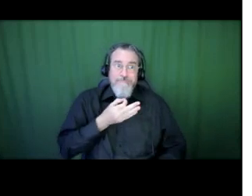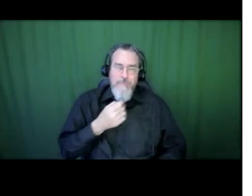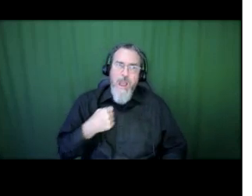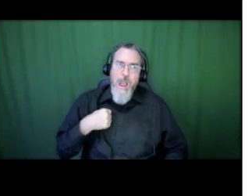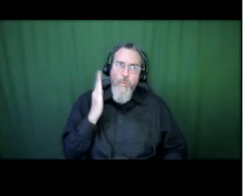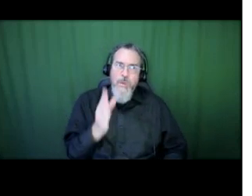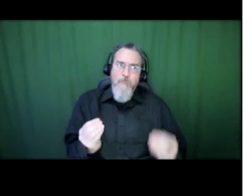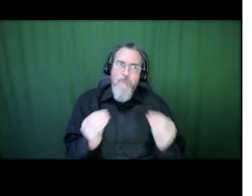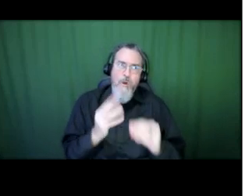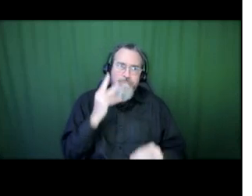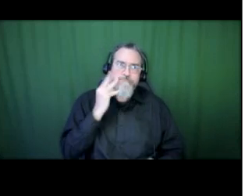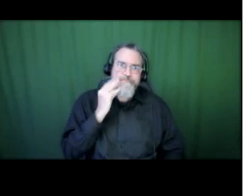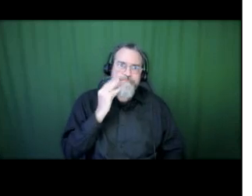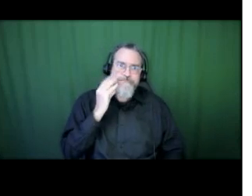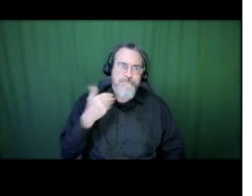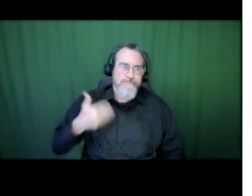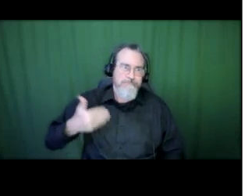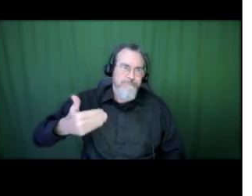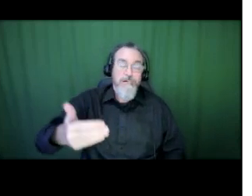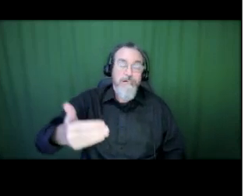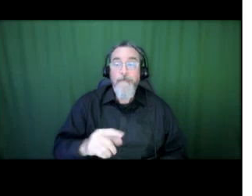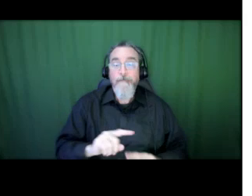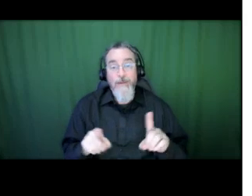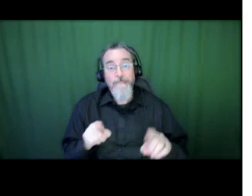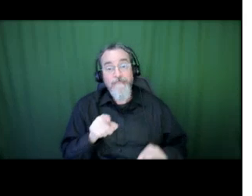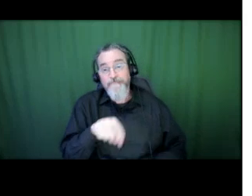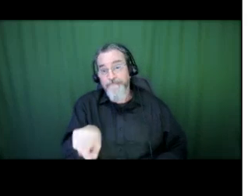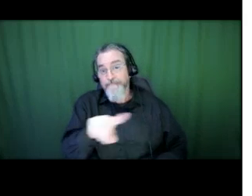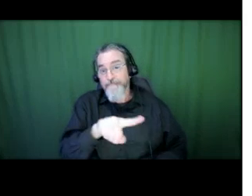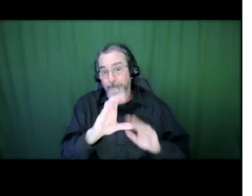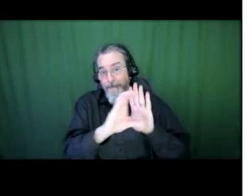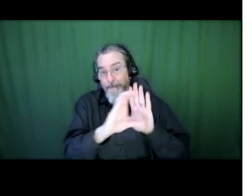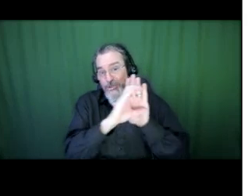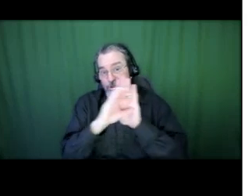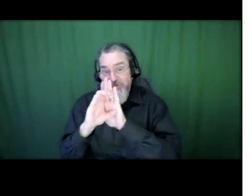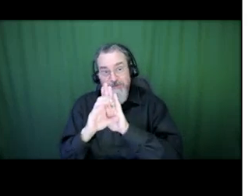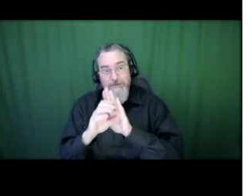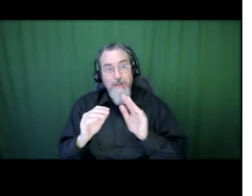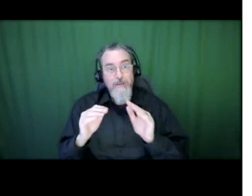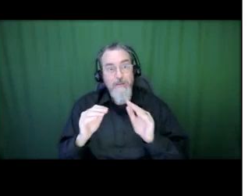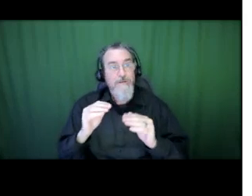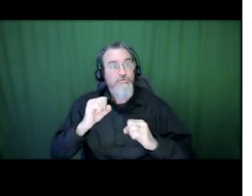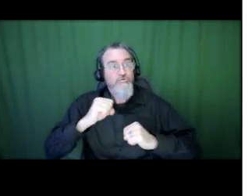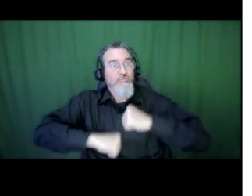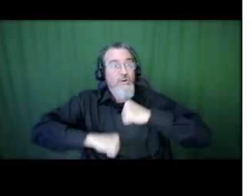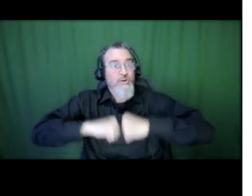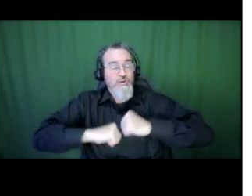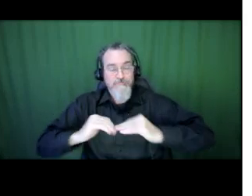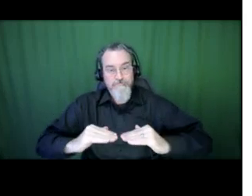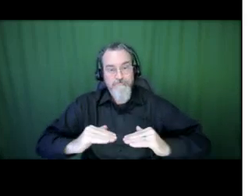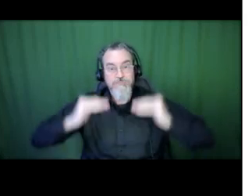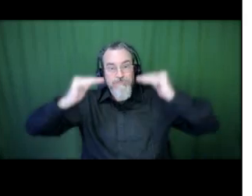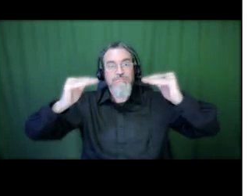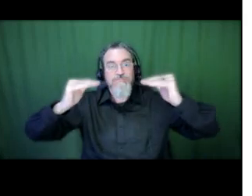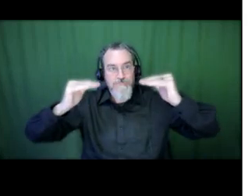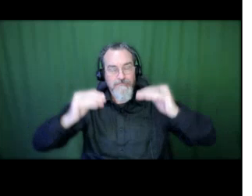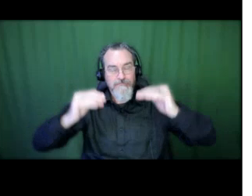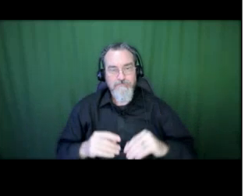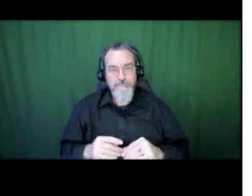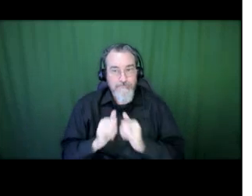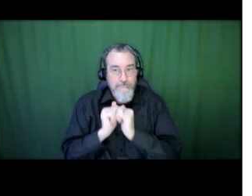as I continue to work in this program. These are some pictures of structural elevation jobs with a